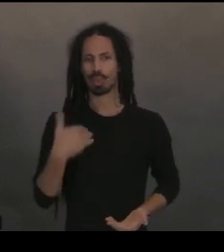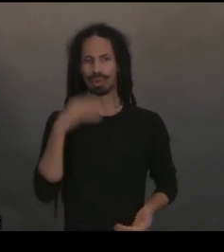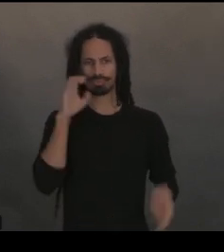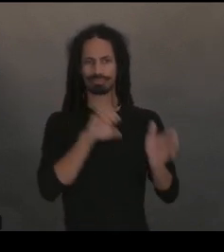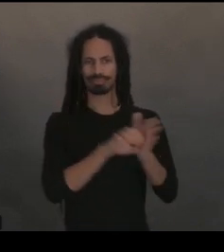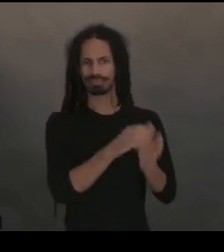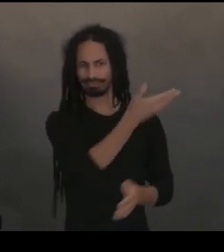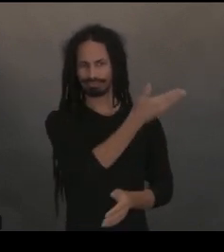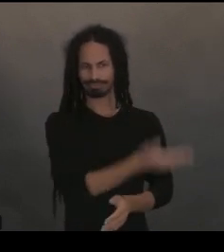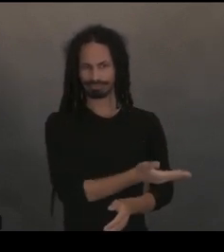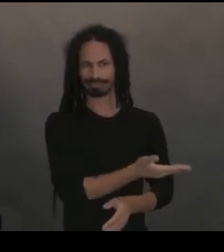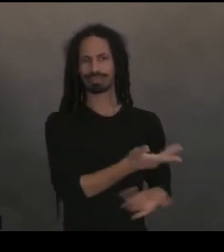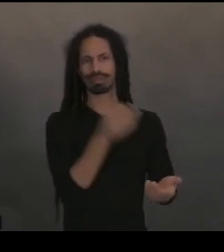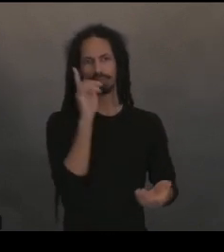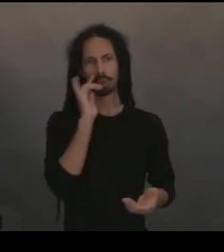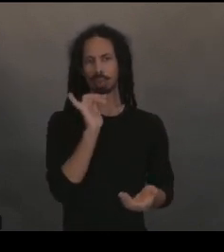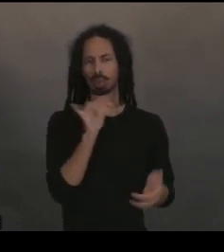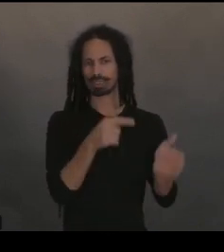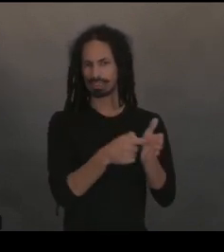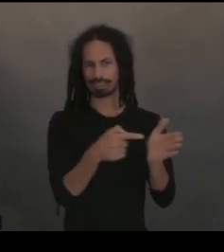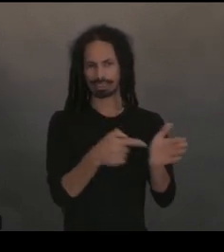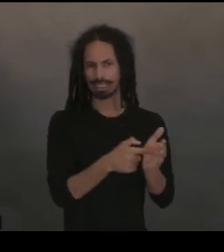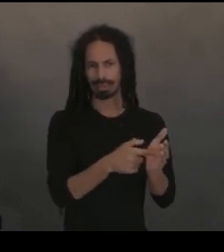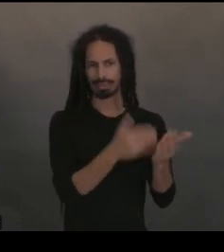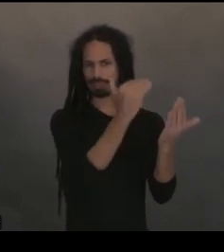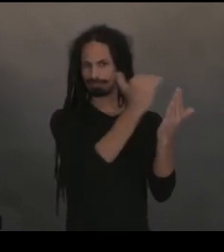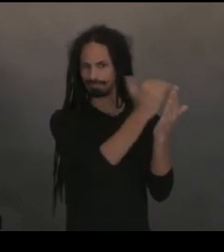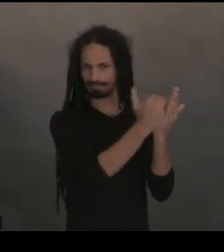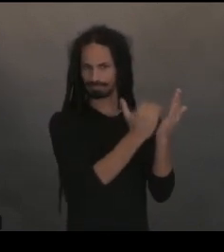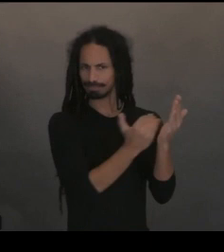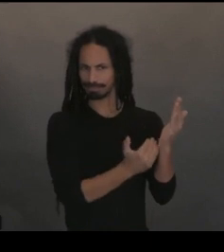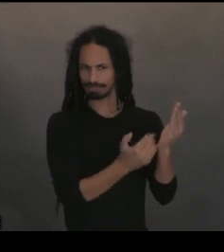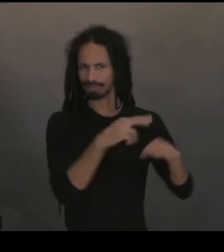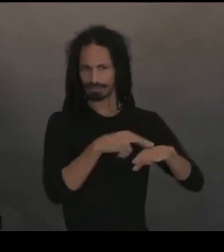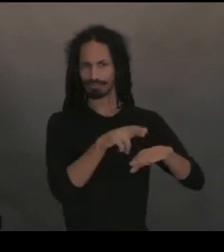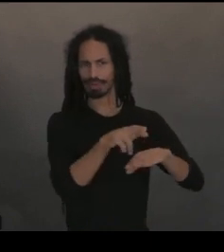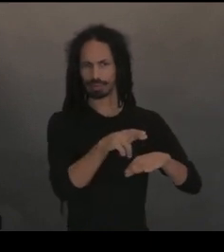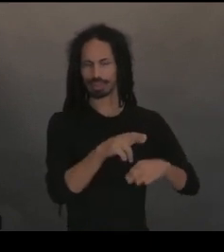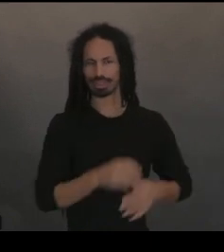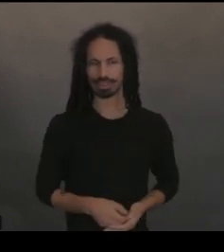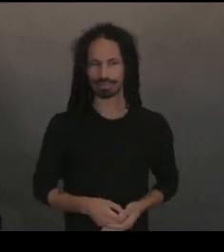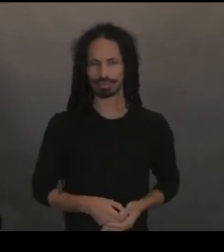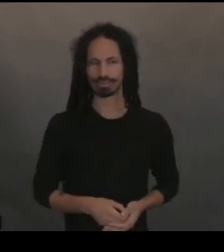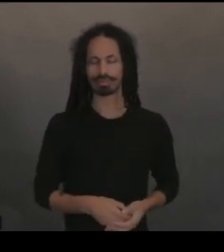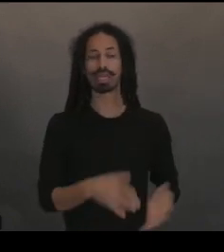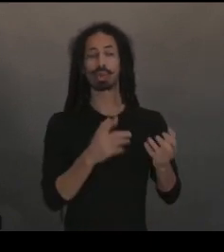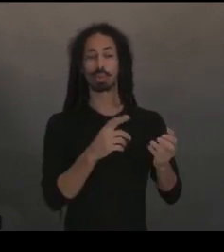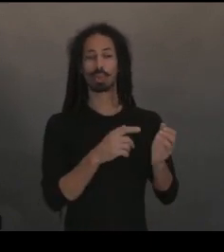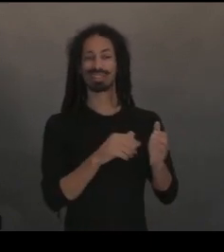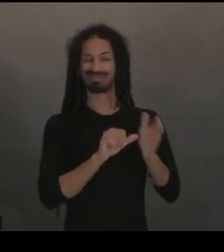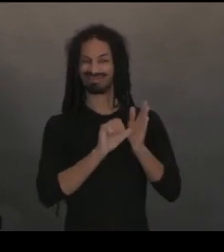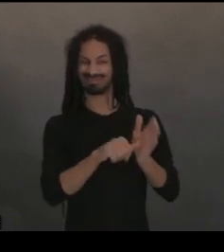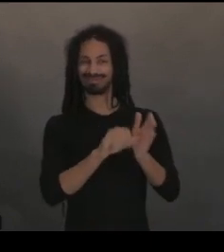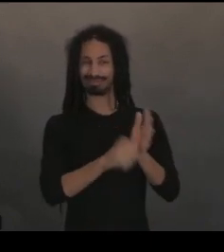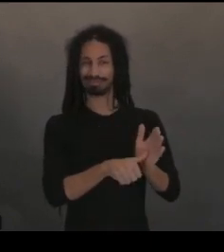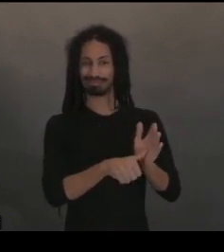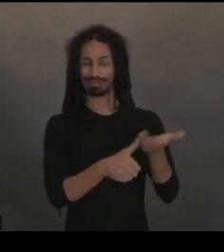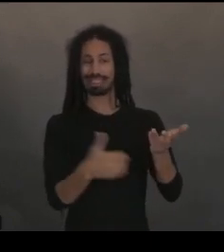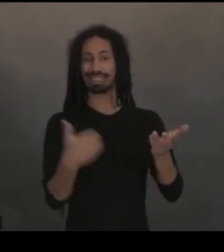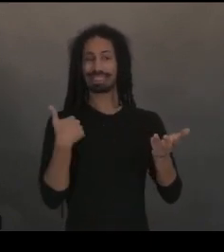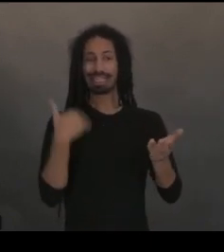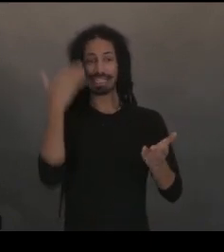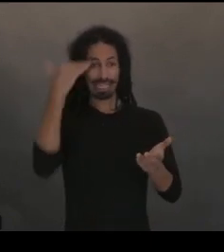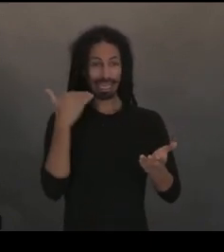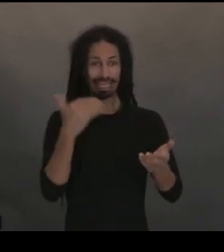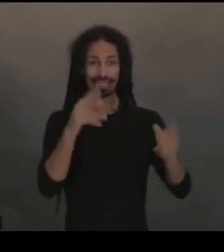of sample references, and I want to highlight that there is the heading,